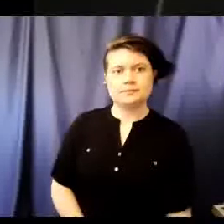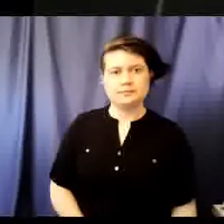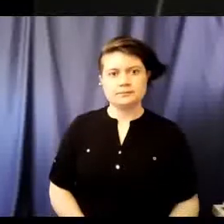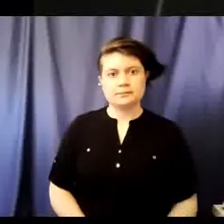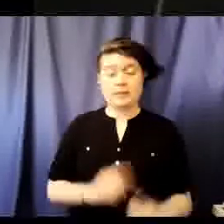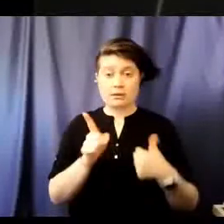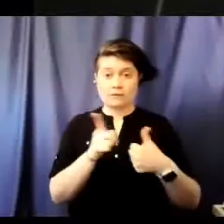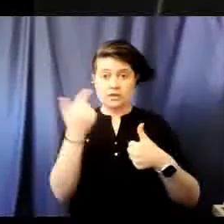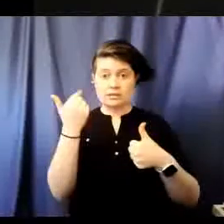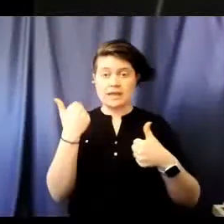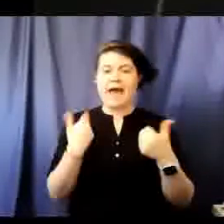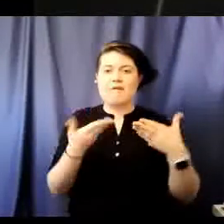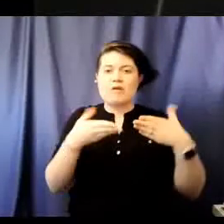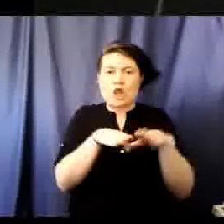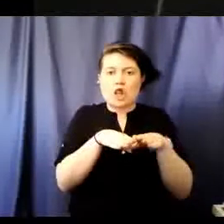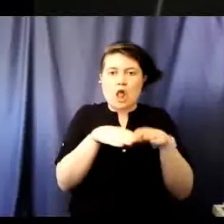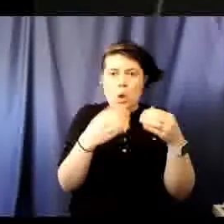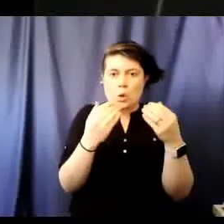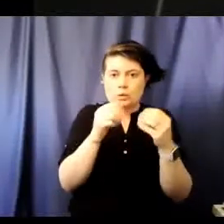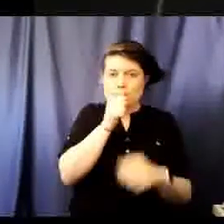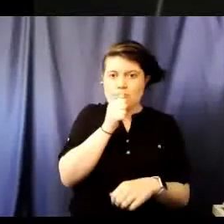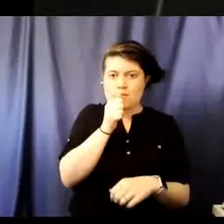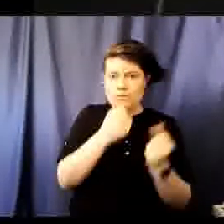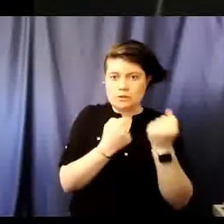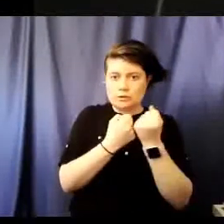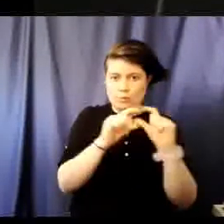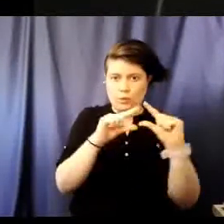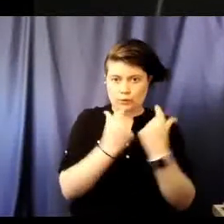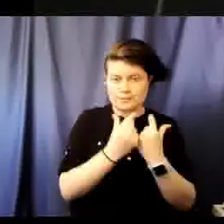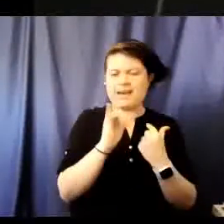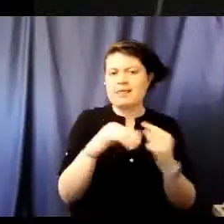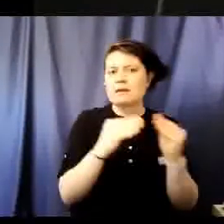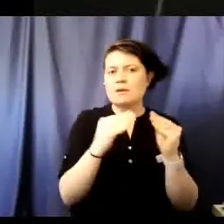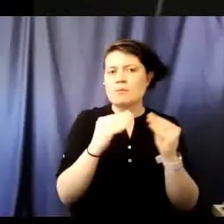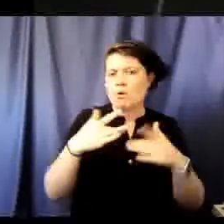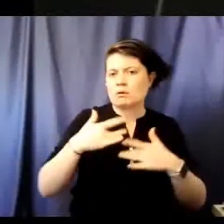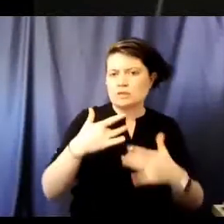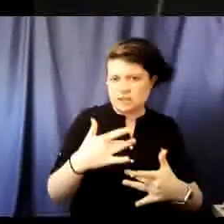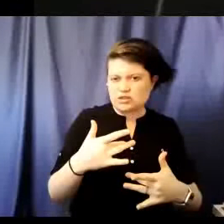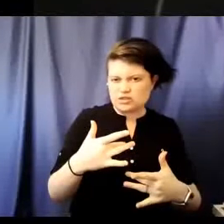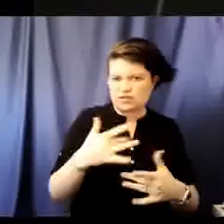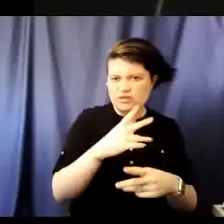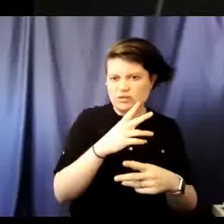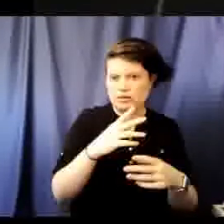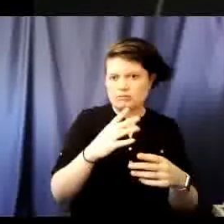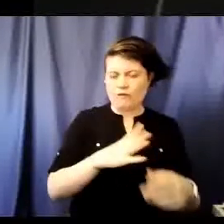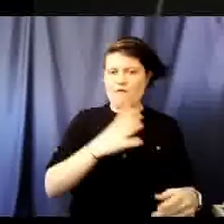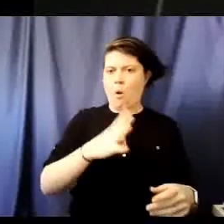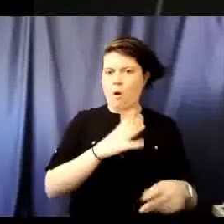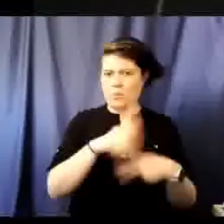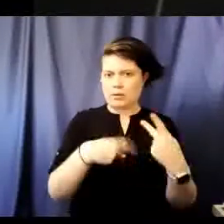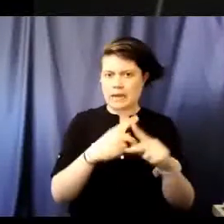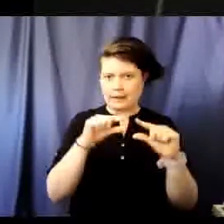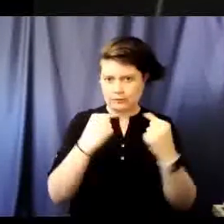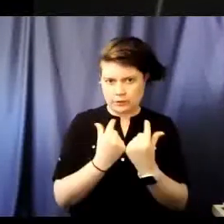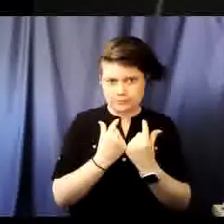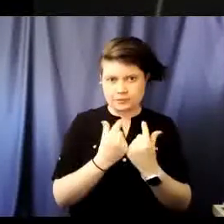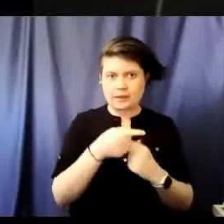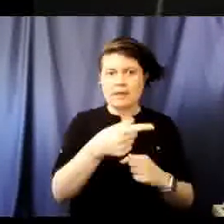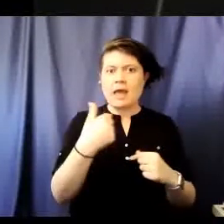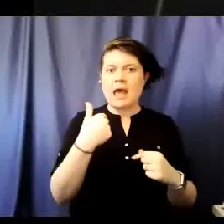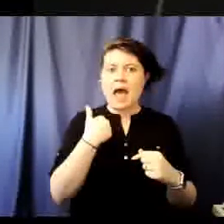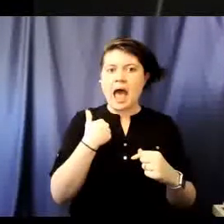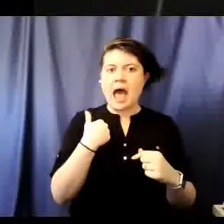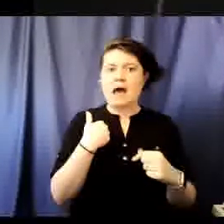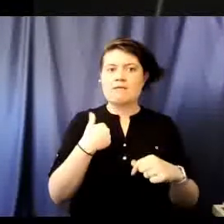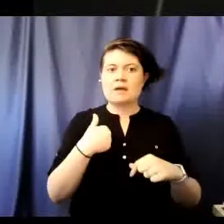First, we have closed support groups, and these are the more traditional and formalized type of groups. These groups have screening